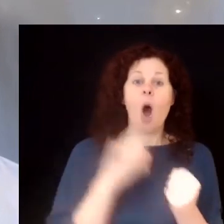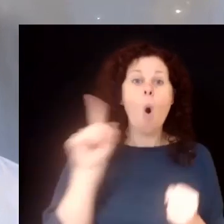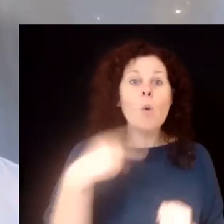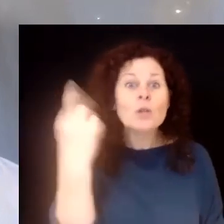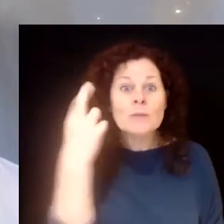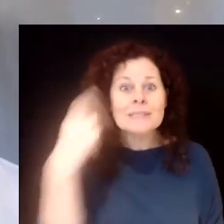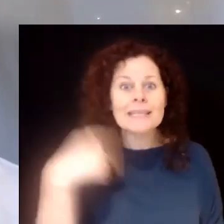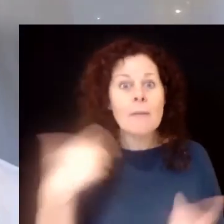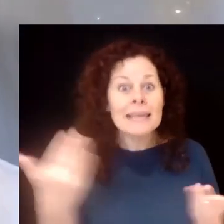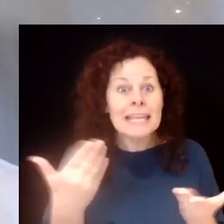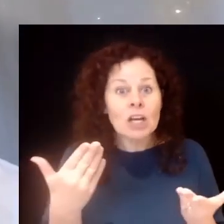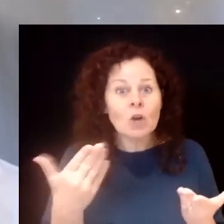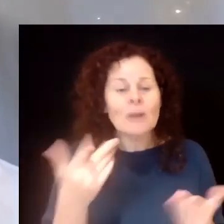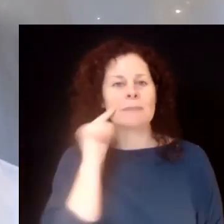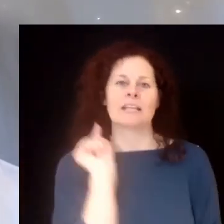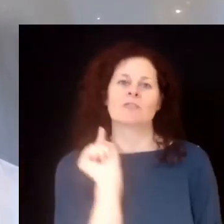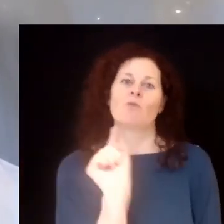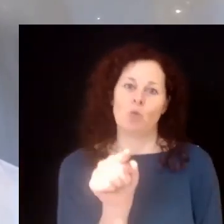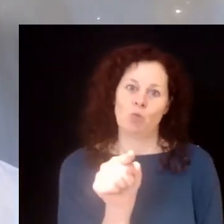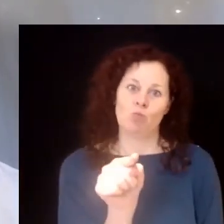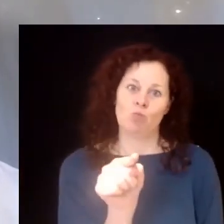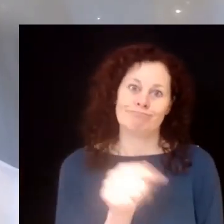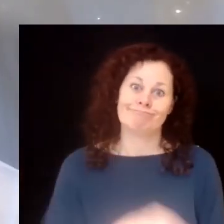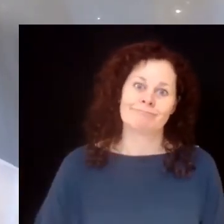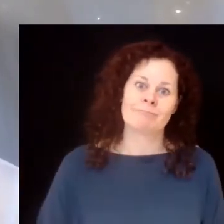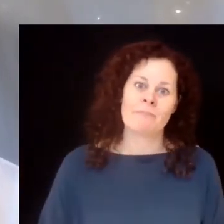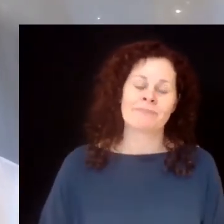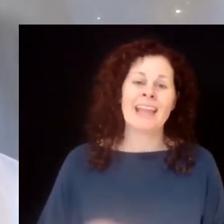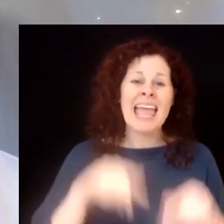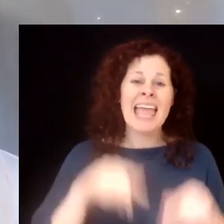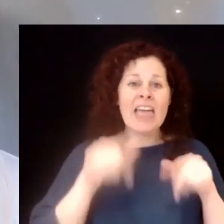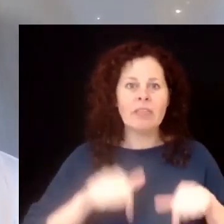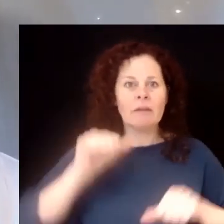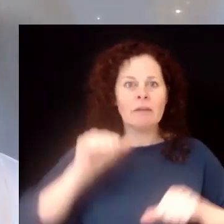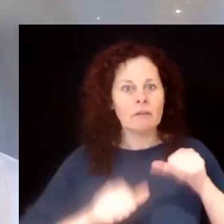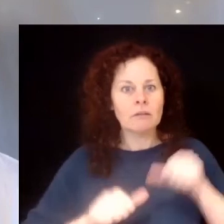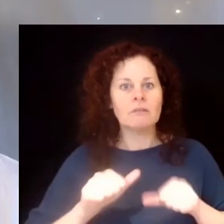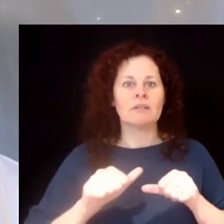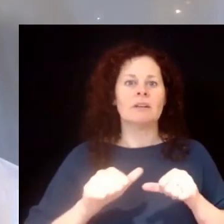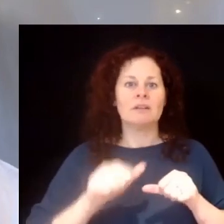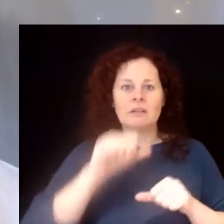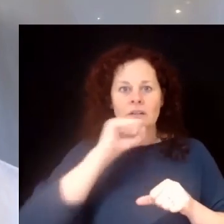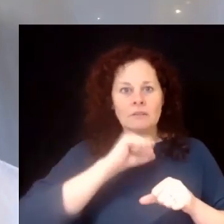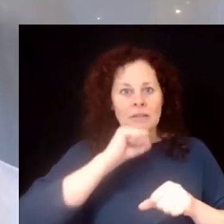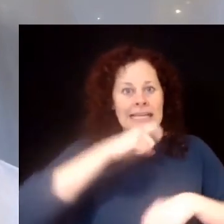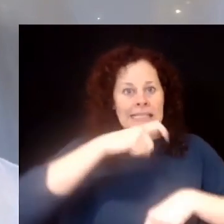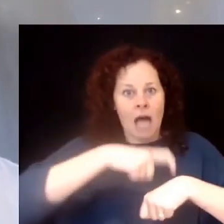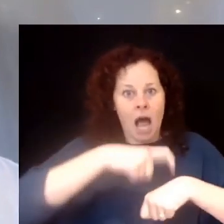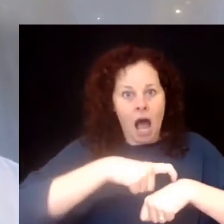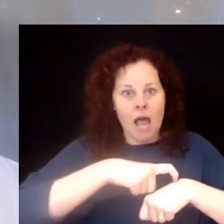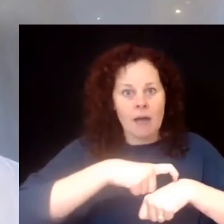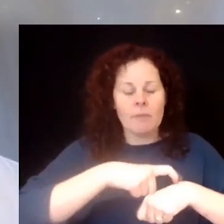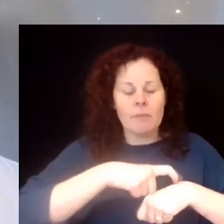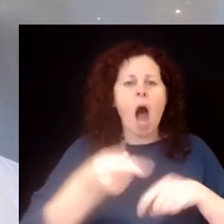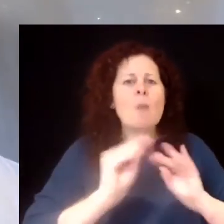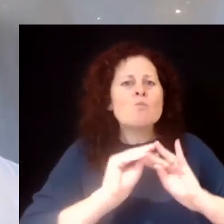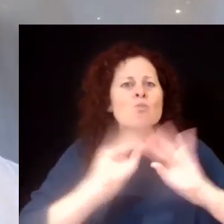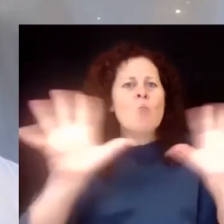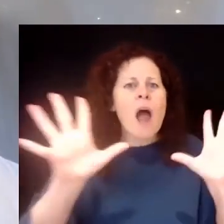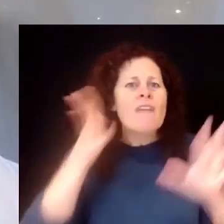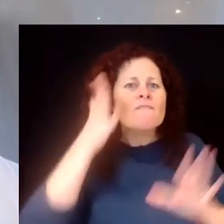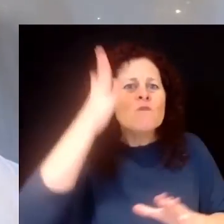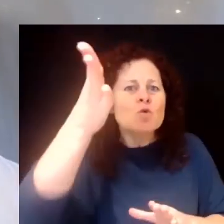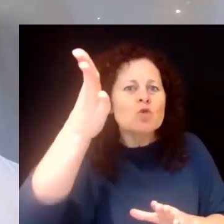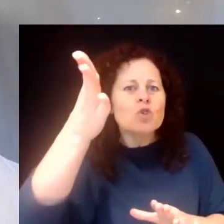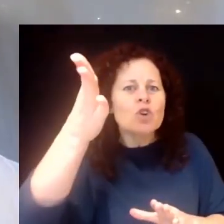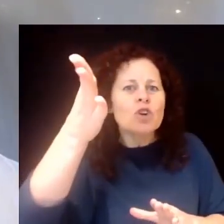my fellow GSBA scholars. Thank you for believing in me. Thank you for being here for me. I am only here because